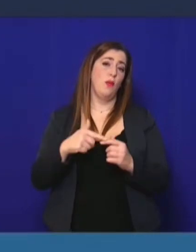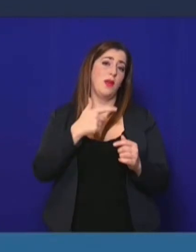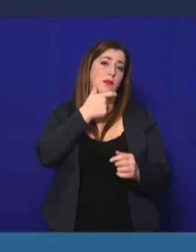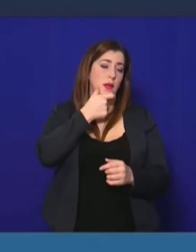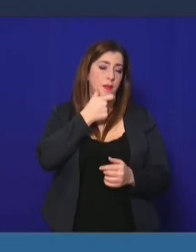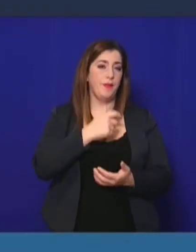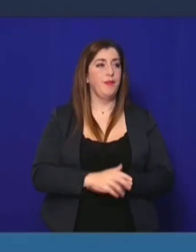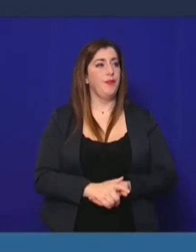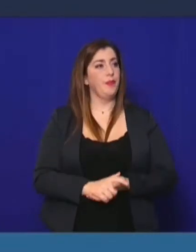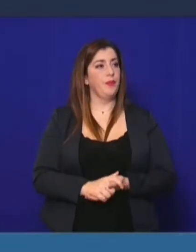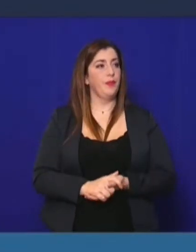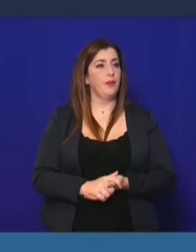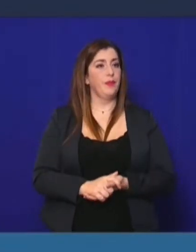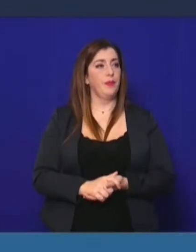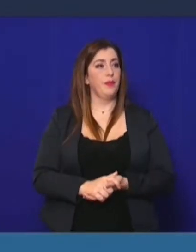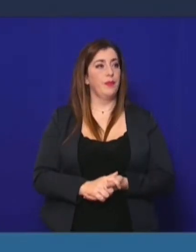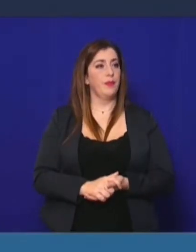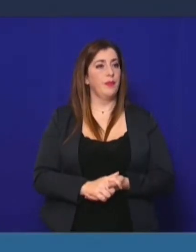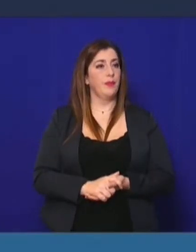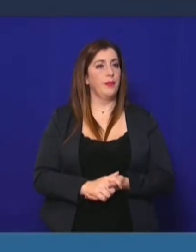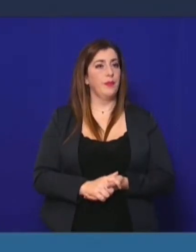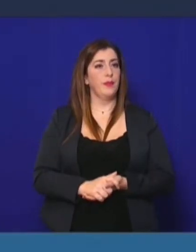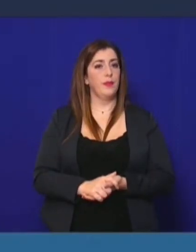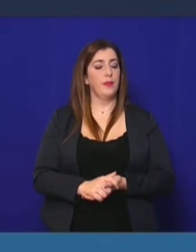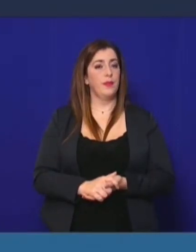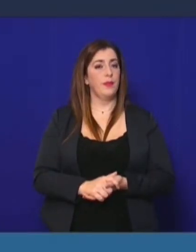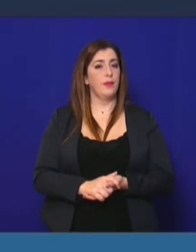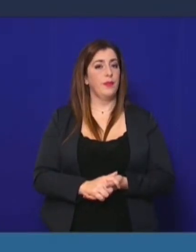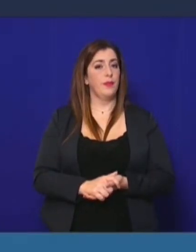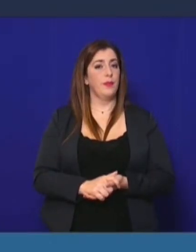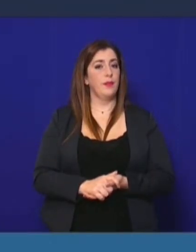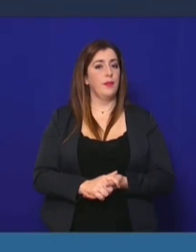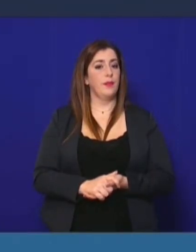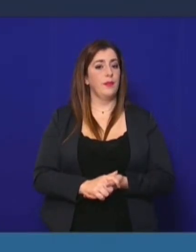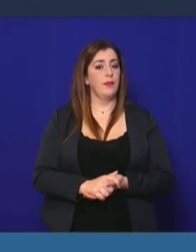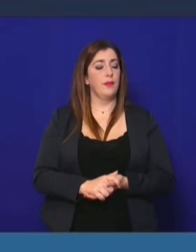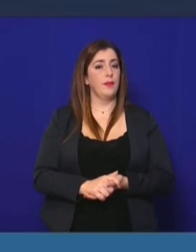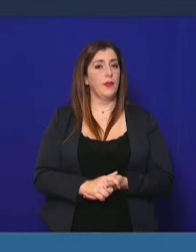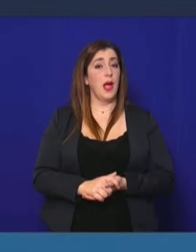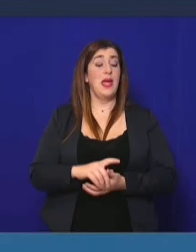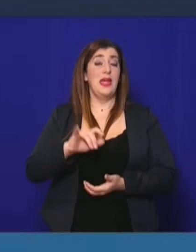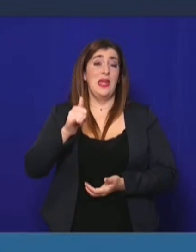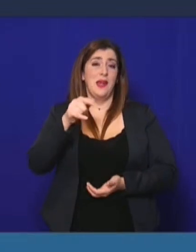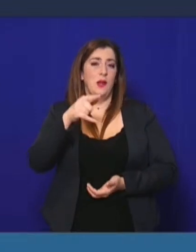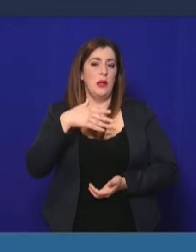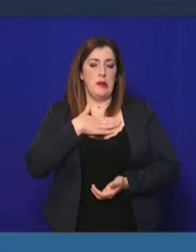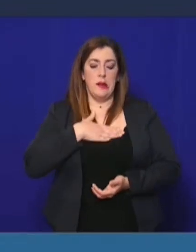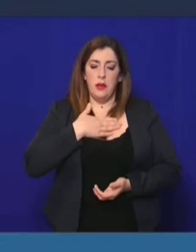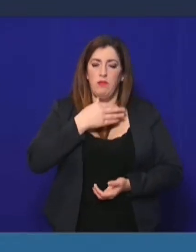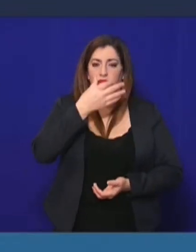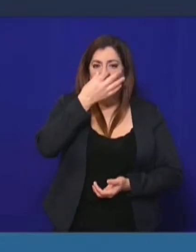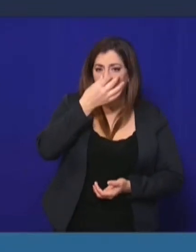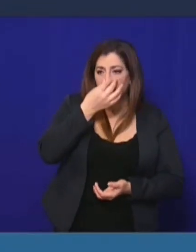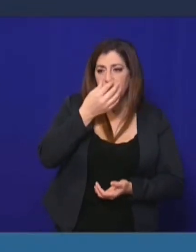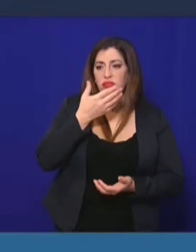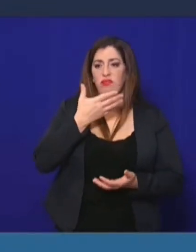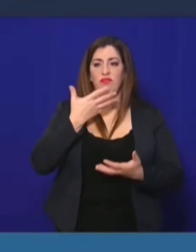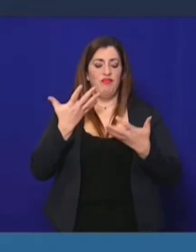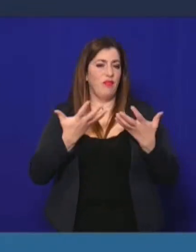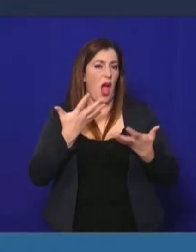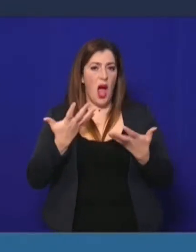inħarsu sintomi importanti ħafna li min għandu is-sintomi ikellemna, jista' jkunu sintomi li ħafna